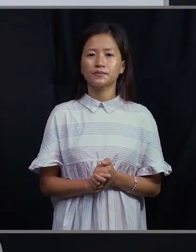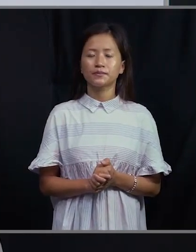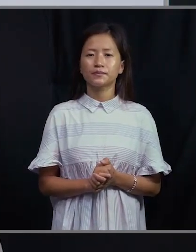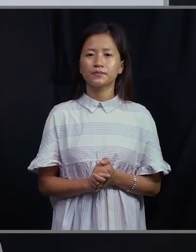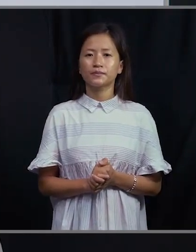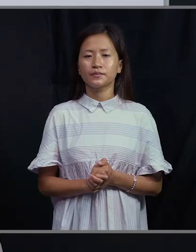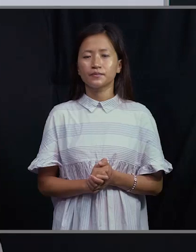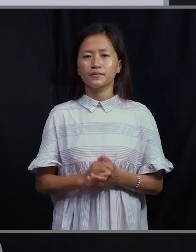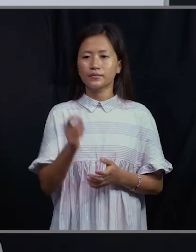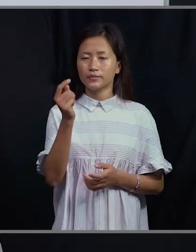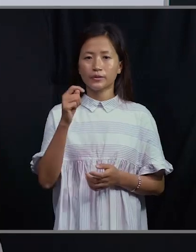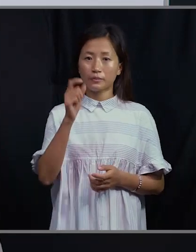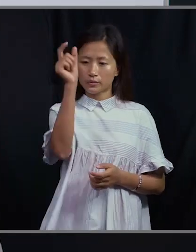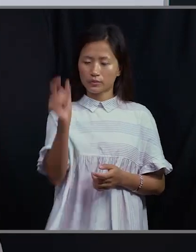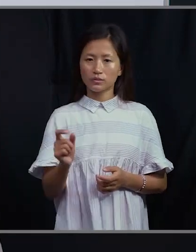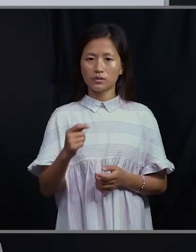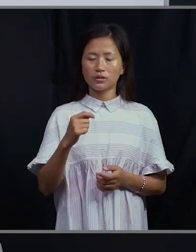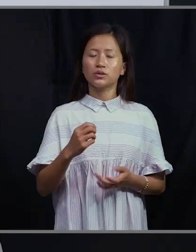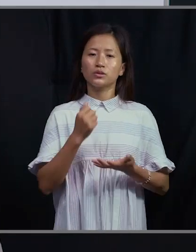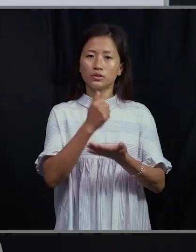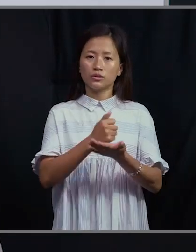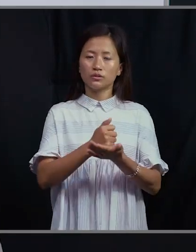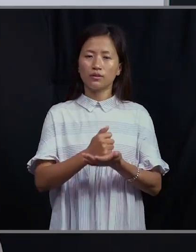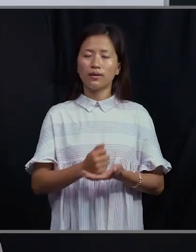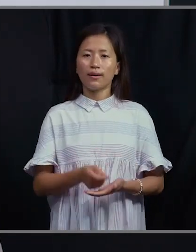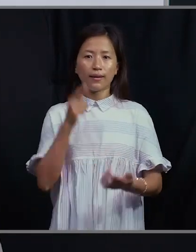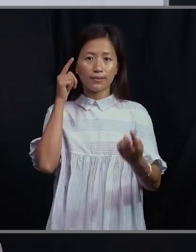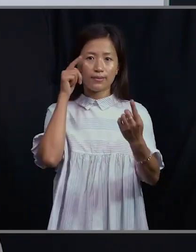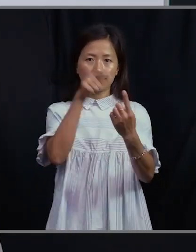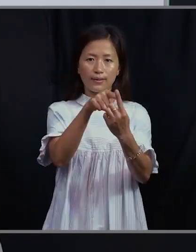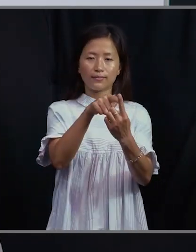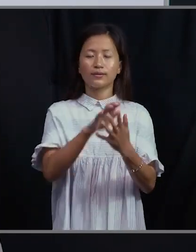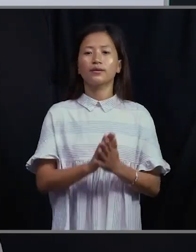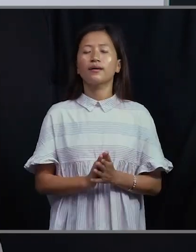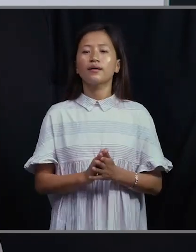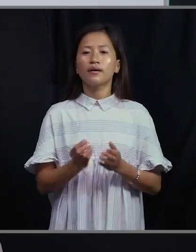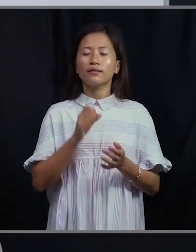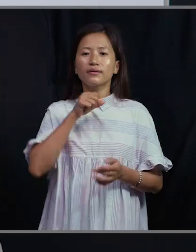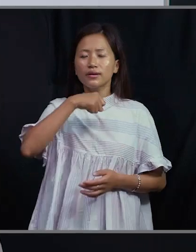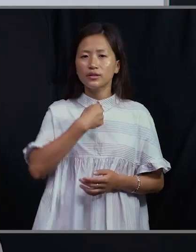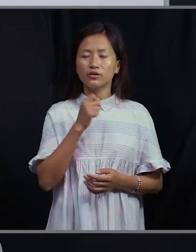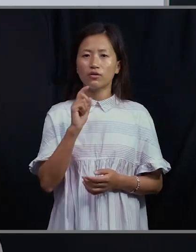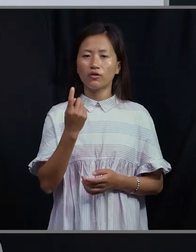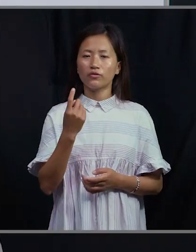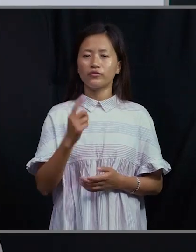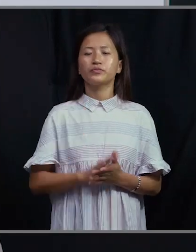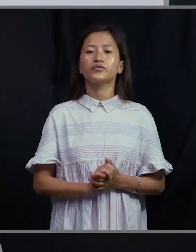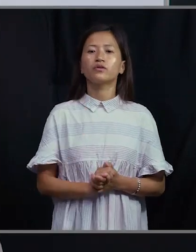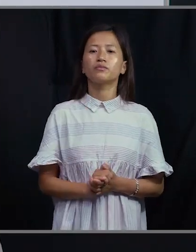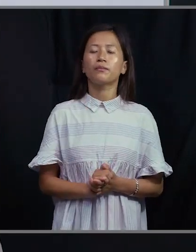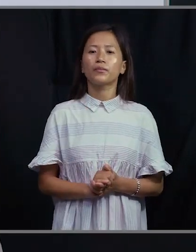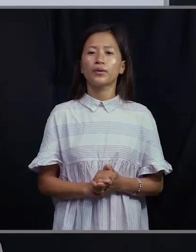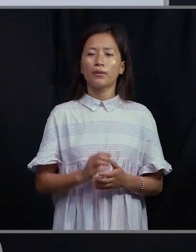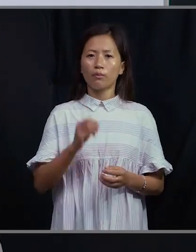the person who is marrying should attain the age of maturity. Okay, maturity means they have to attain the age